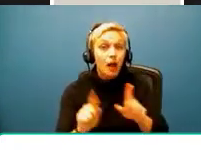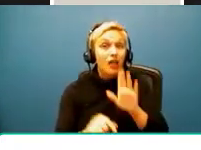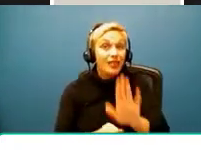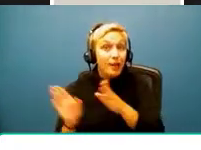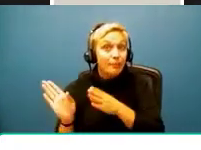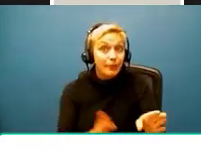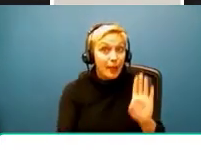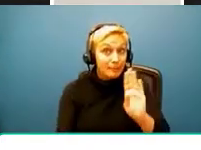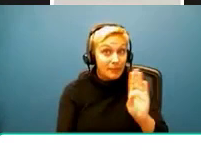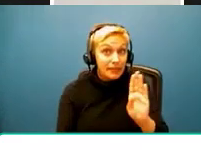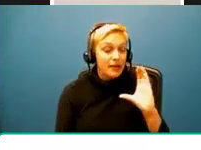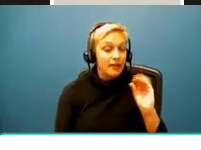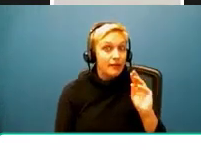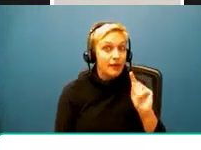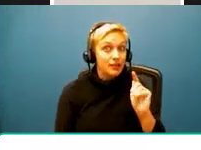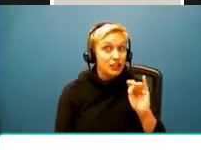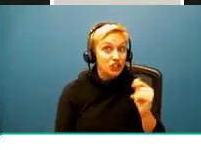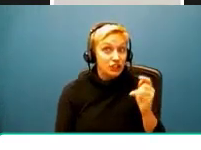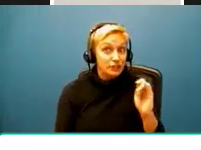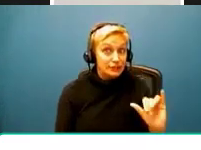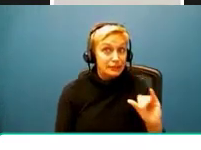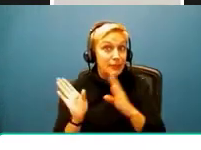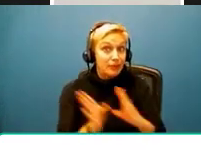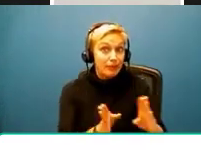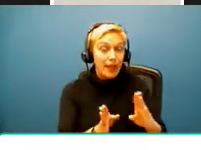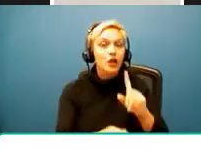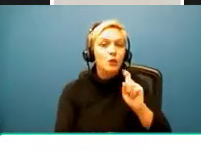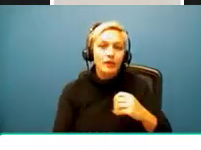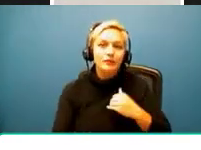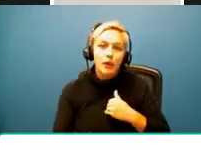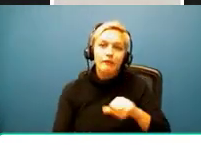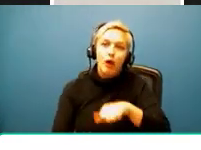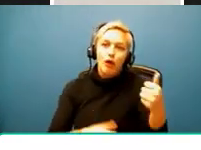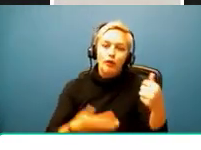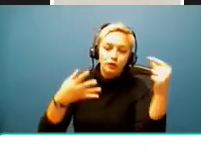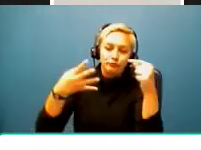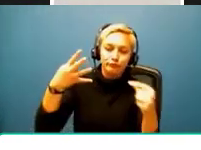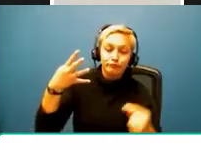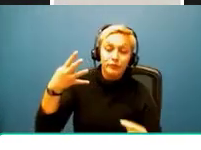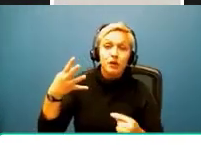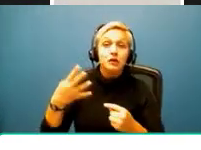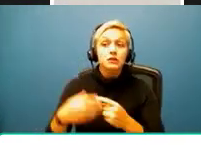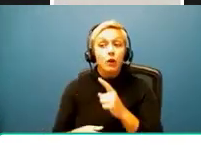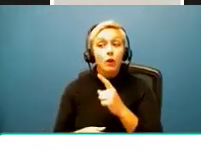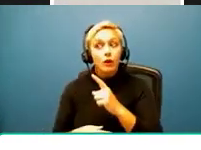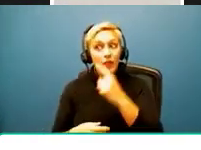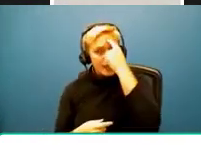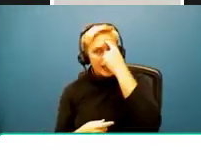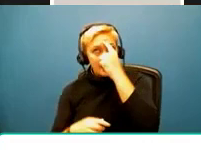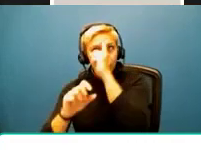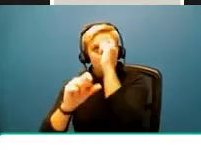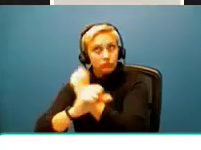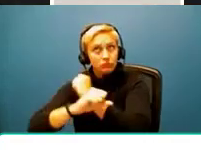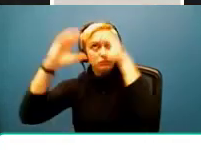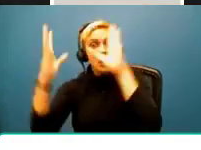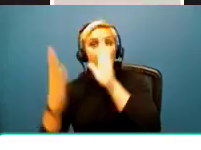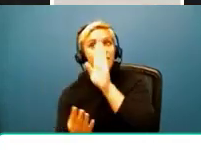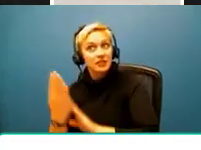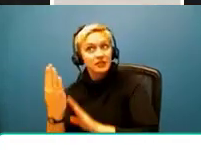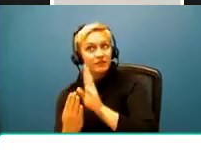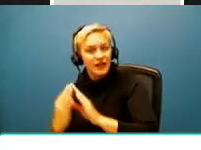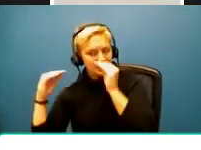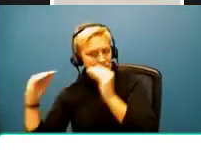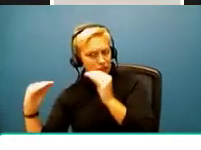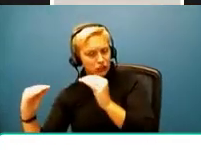sure that you can provide both in-person and virtual. But if the student is not going to be in the building,